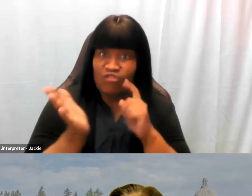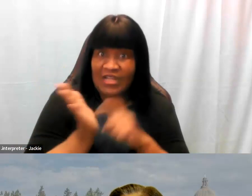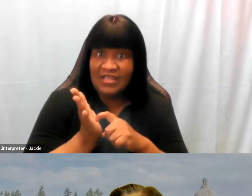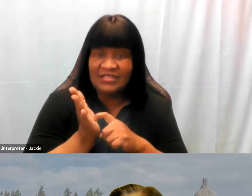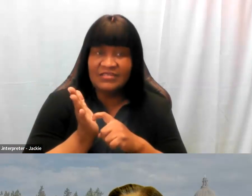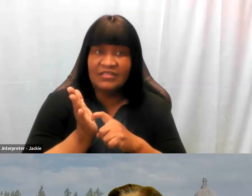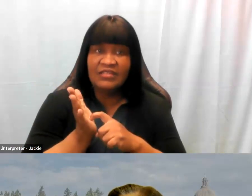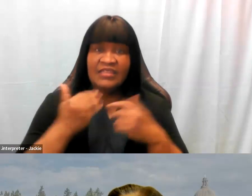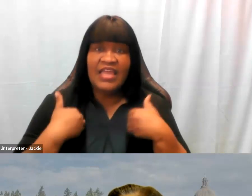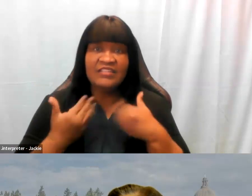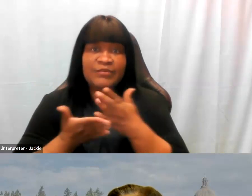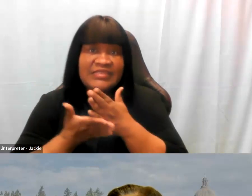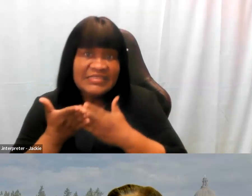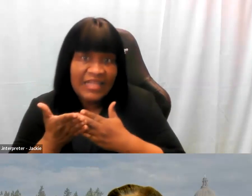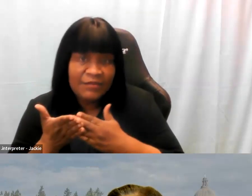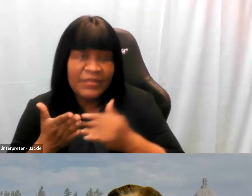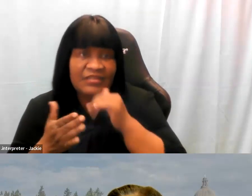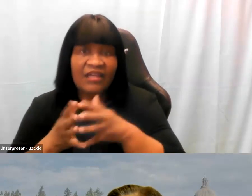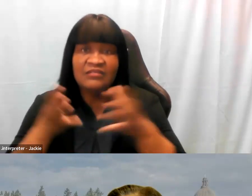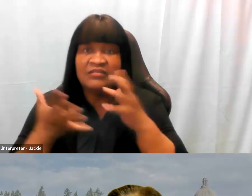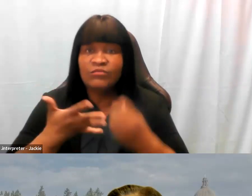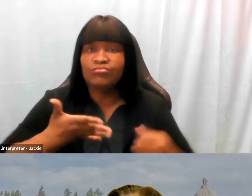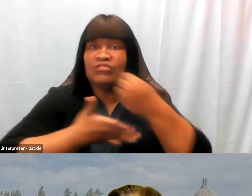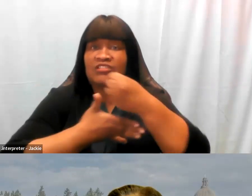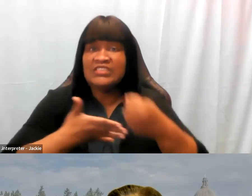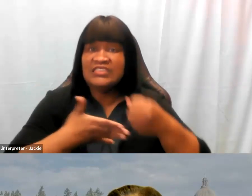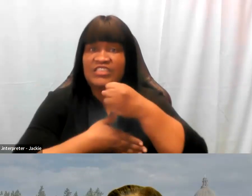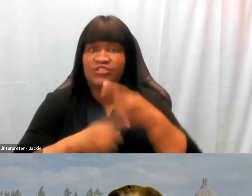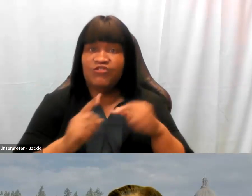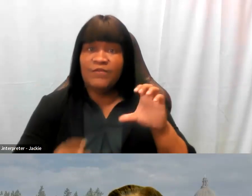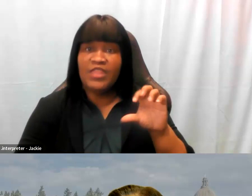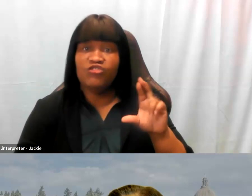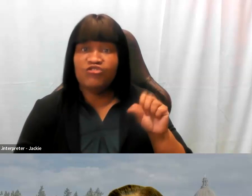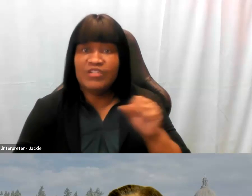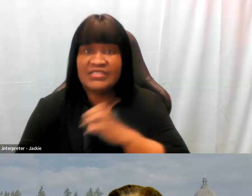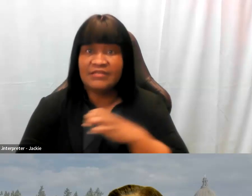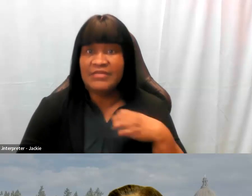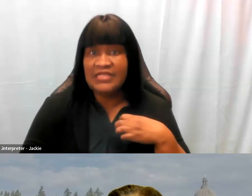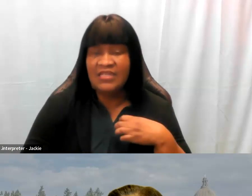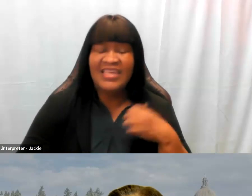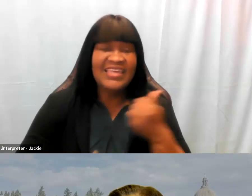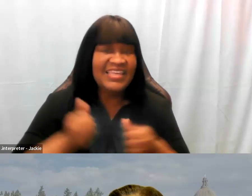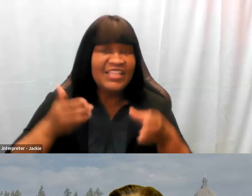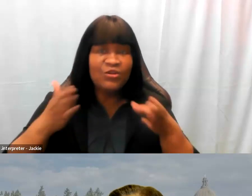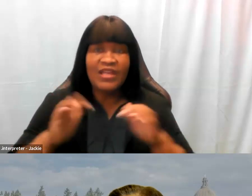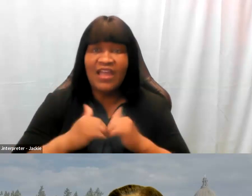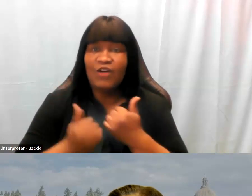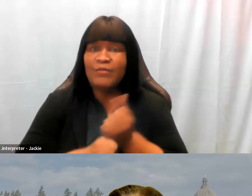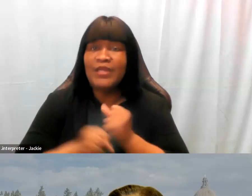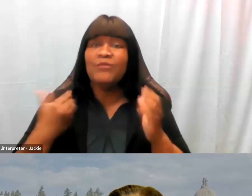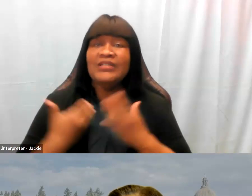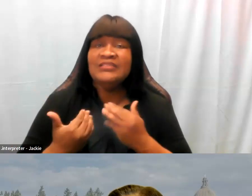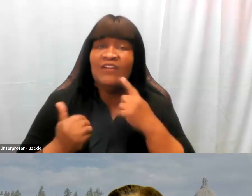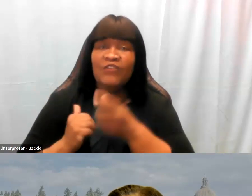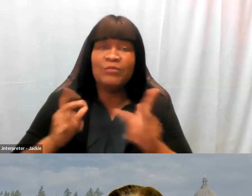been some but not extensive prioritization by the CRIS Committee, any way that we can make this more digestible for people who